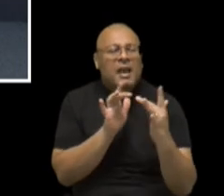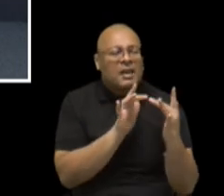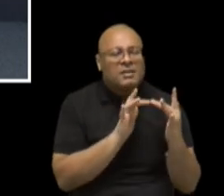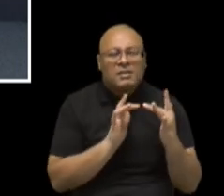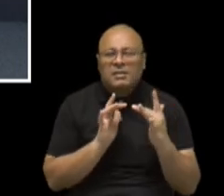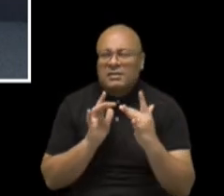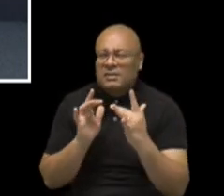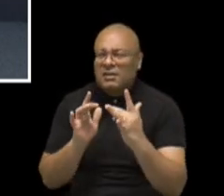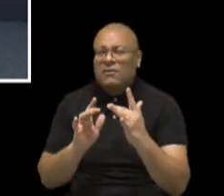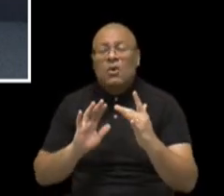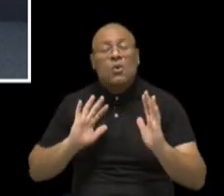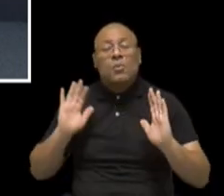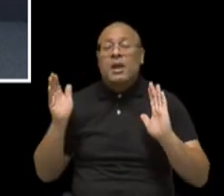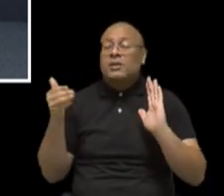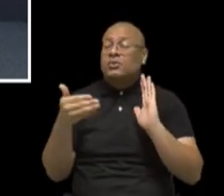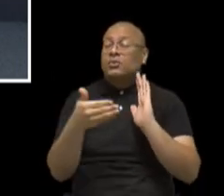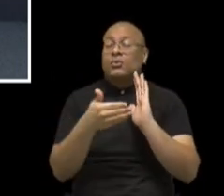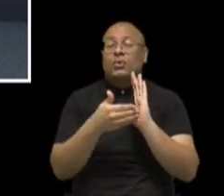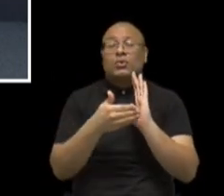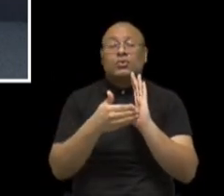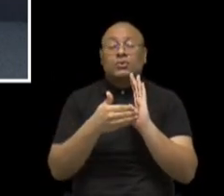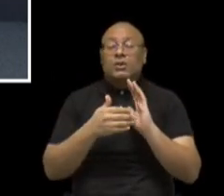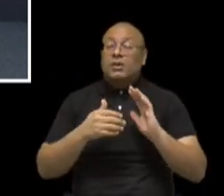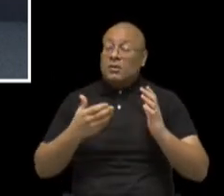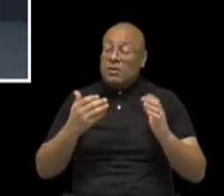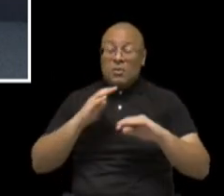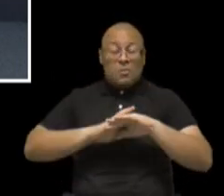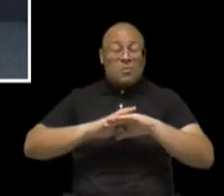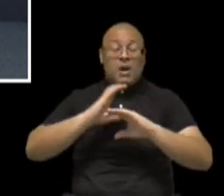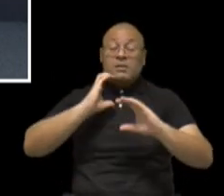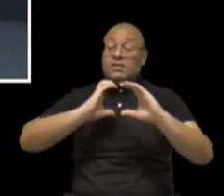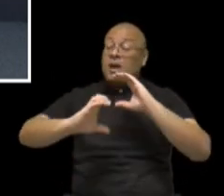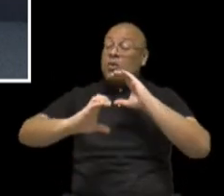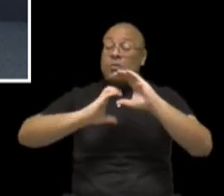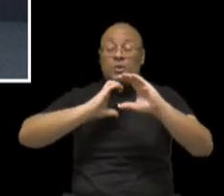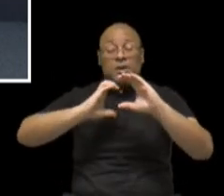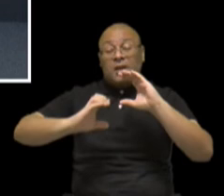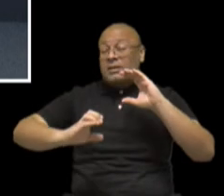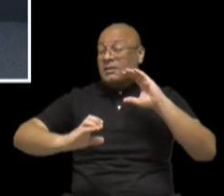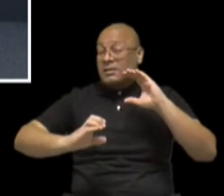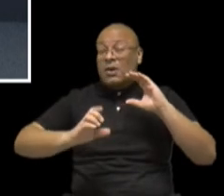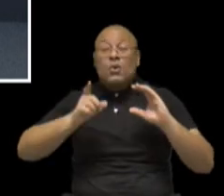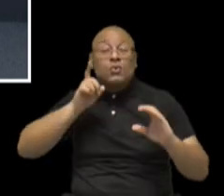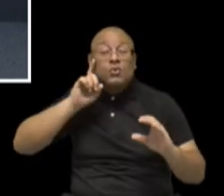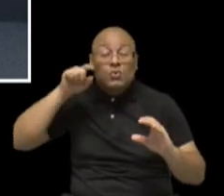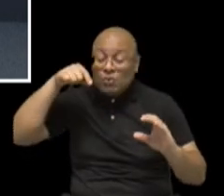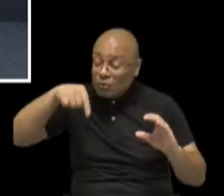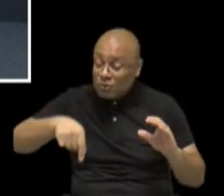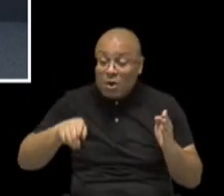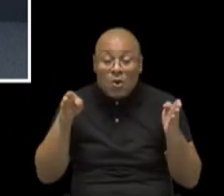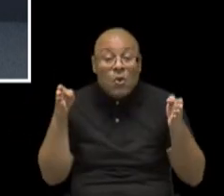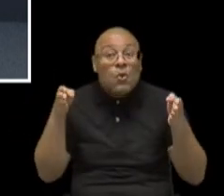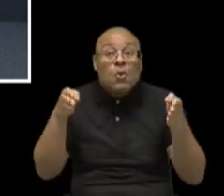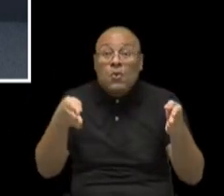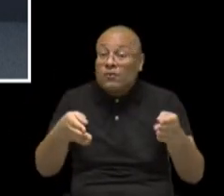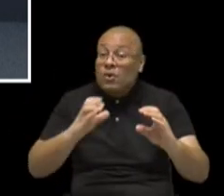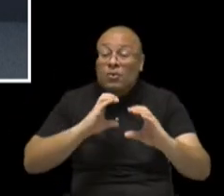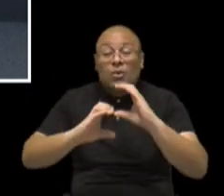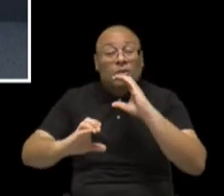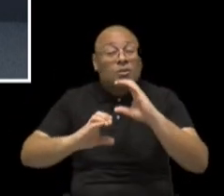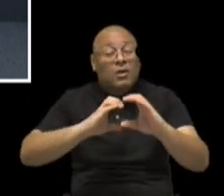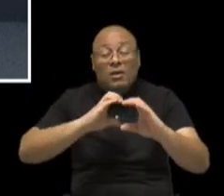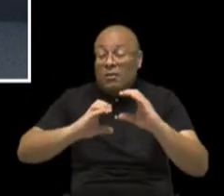for us is the main source of communication that we have, and that today the focus of that communication is the